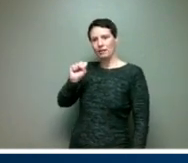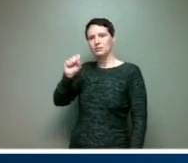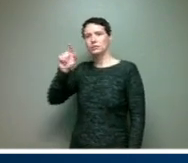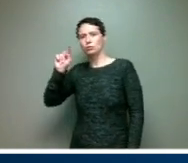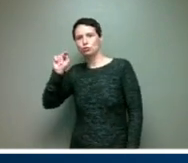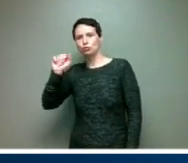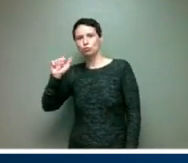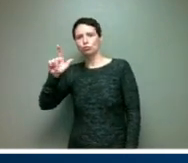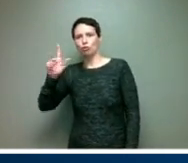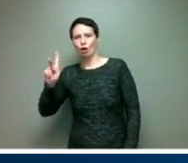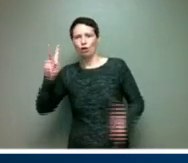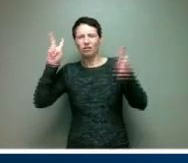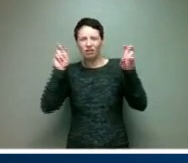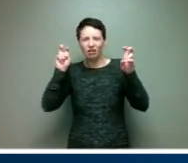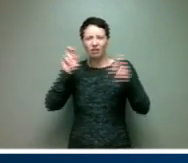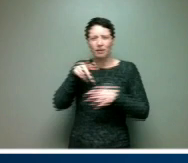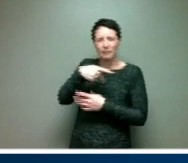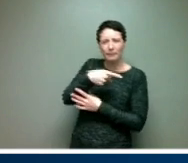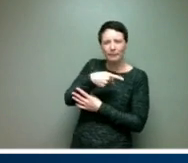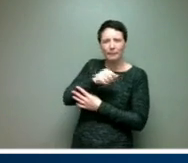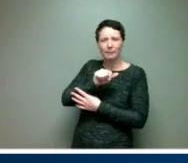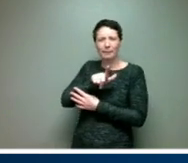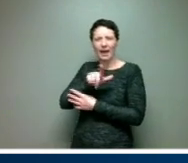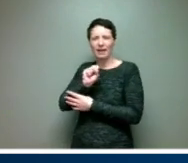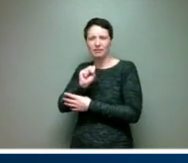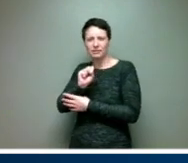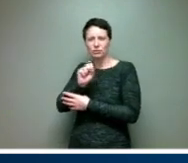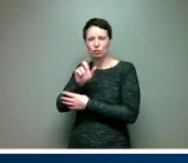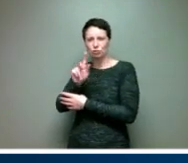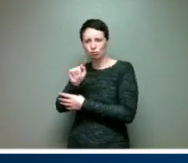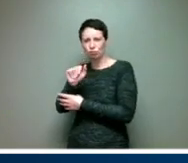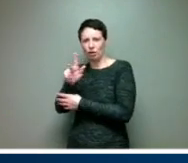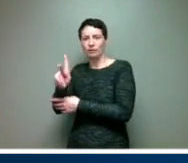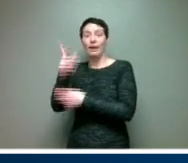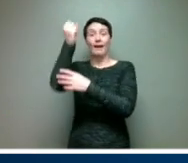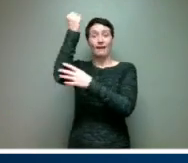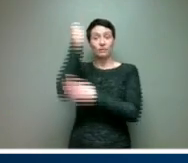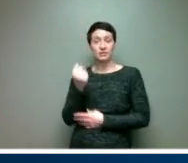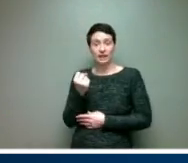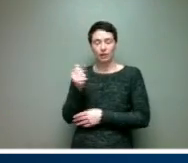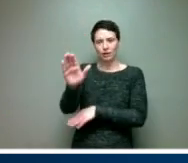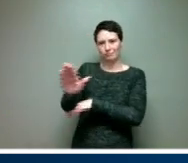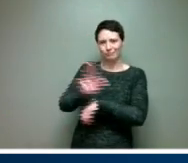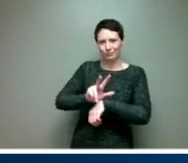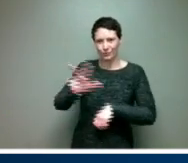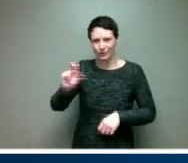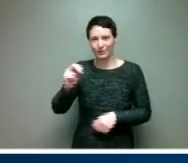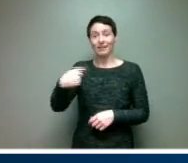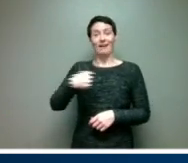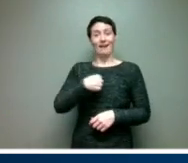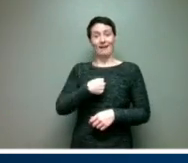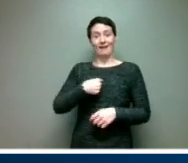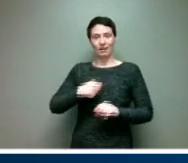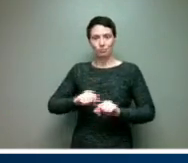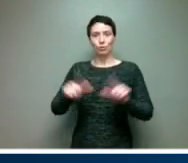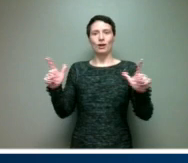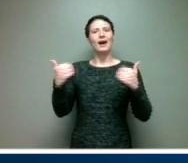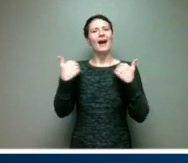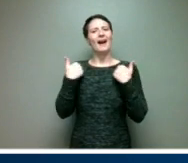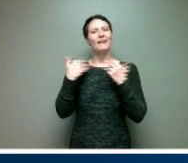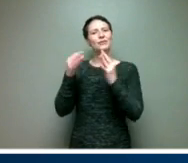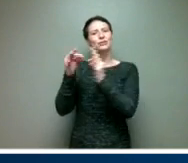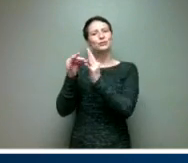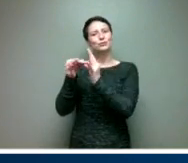Talk, every Saturday at 3:30, I go on Pals Talk and there is an interpreter.